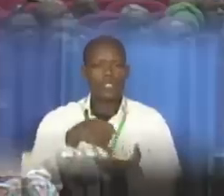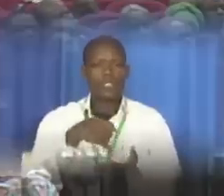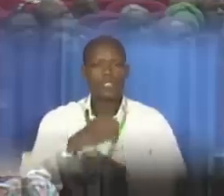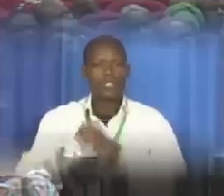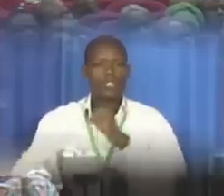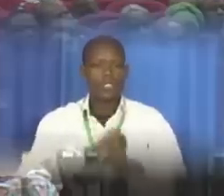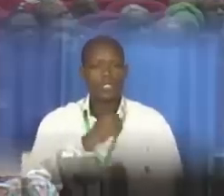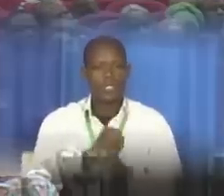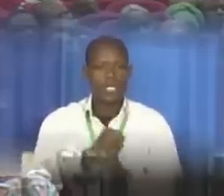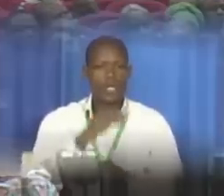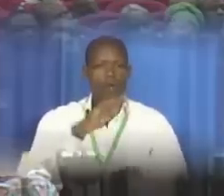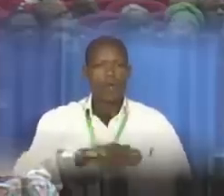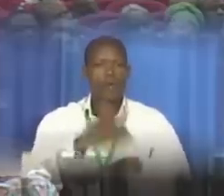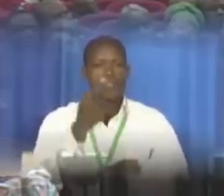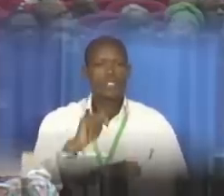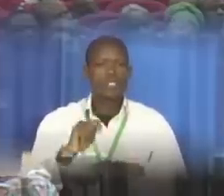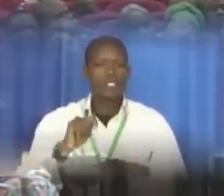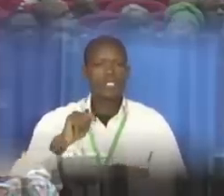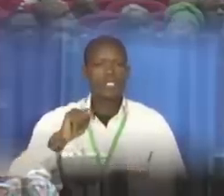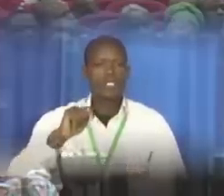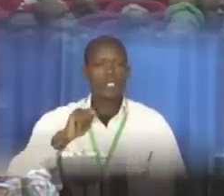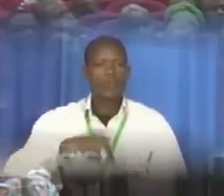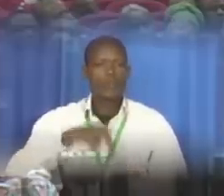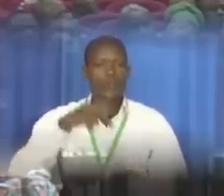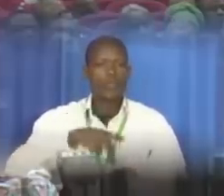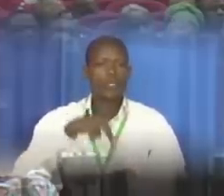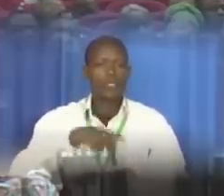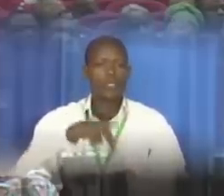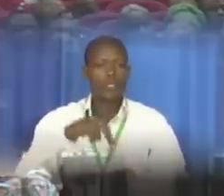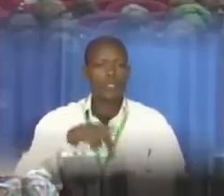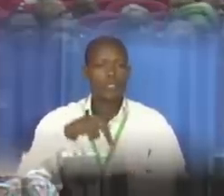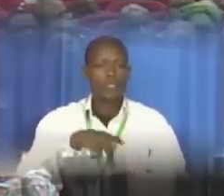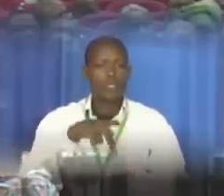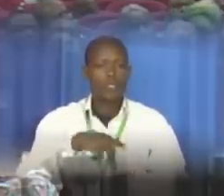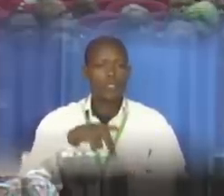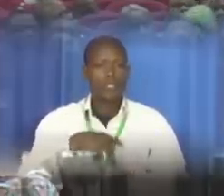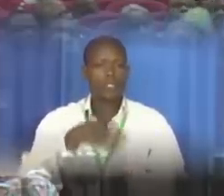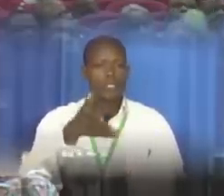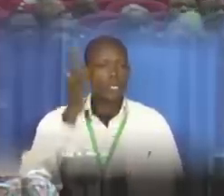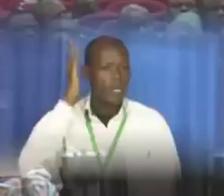political scene, there will be change of governments.